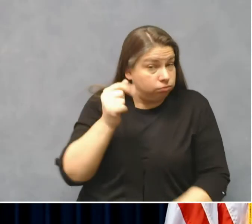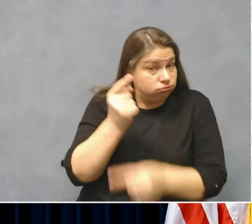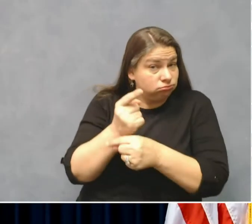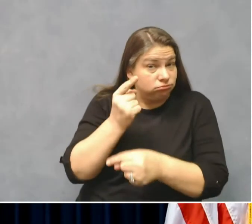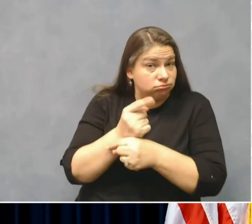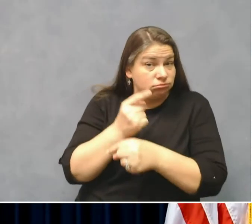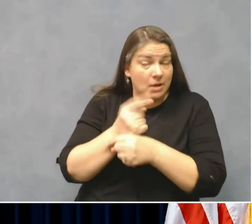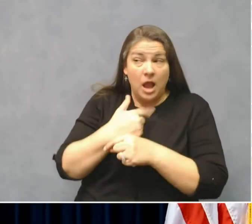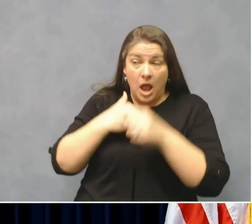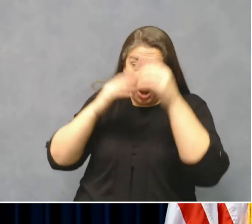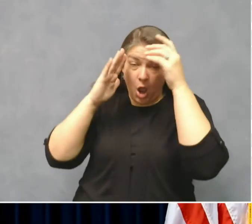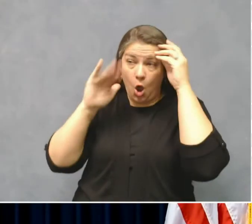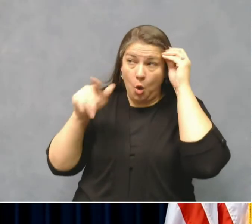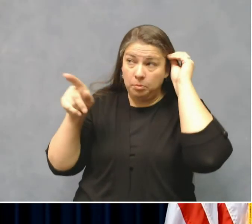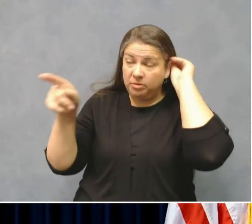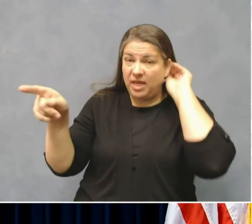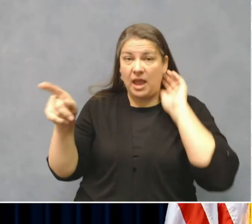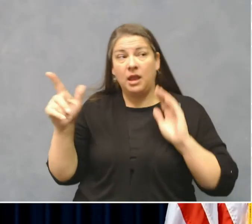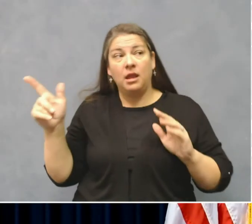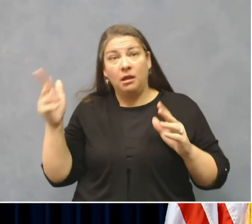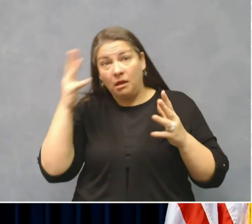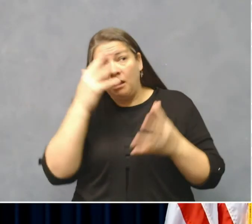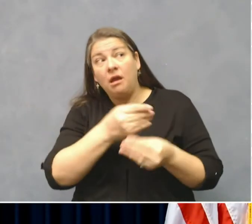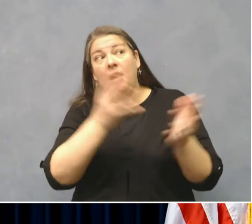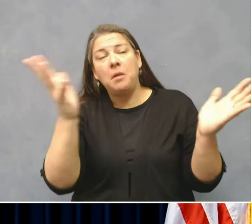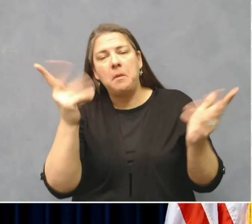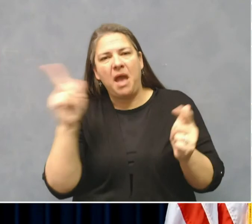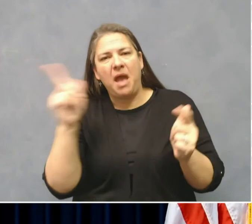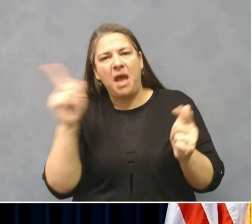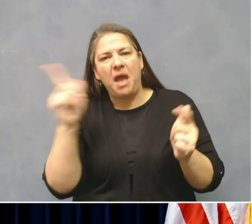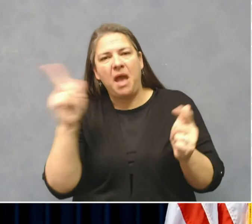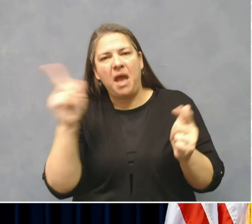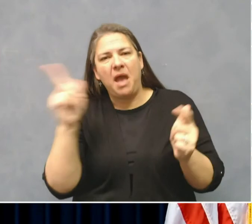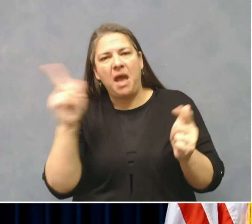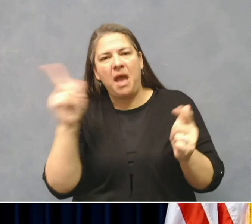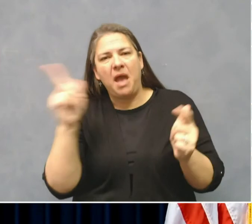than they've told the country about thus far. But my belief is that we're getting.